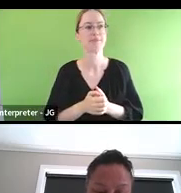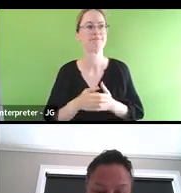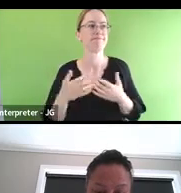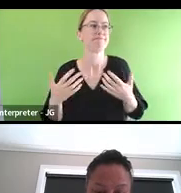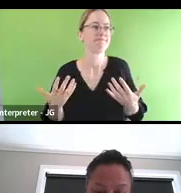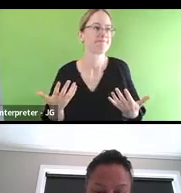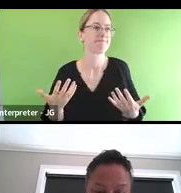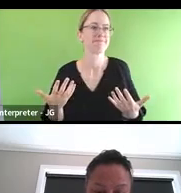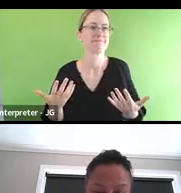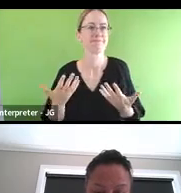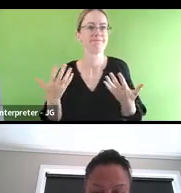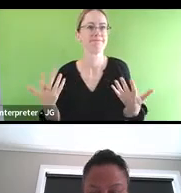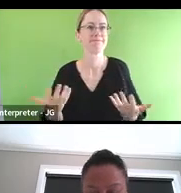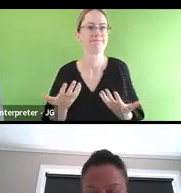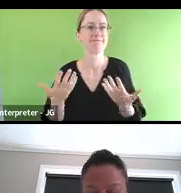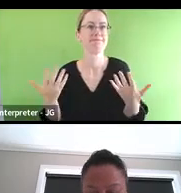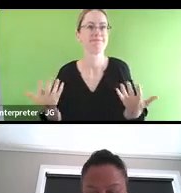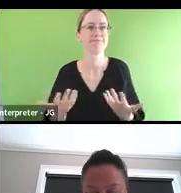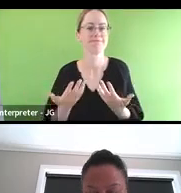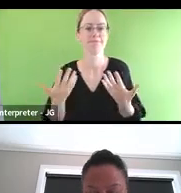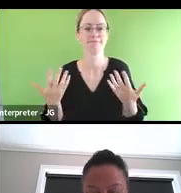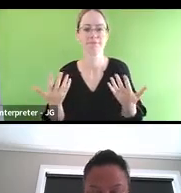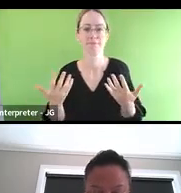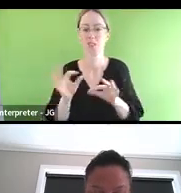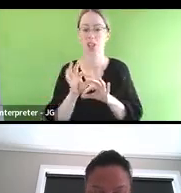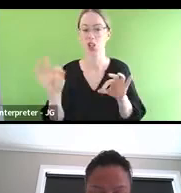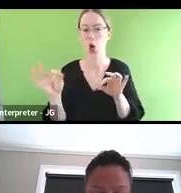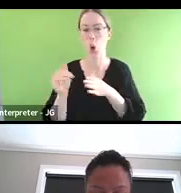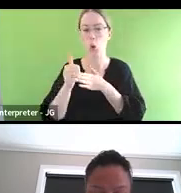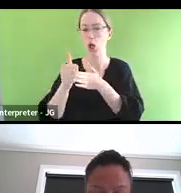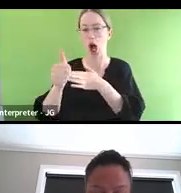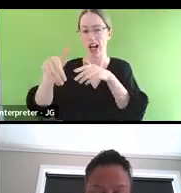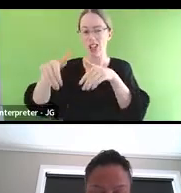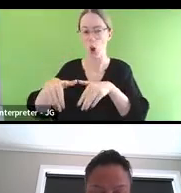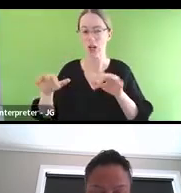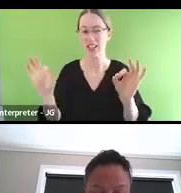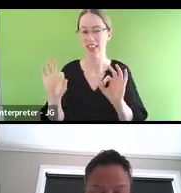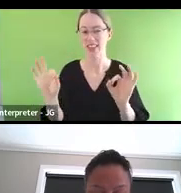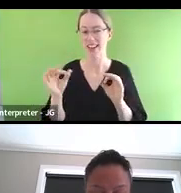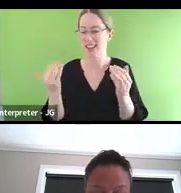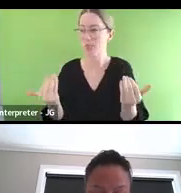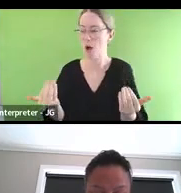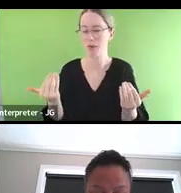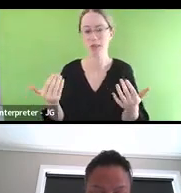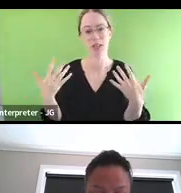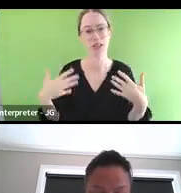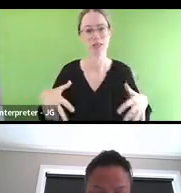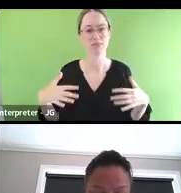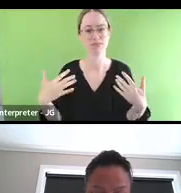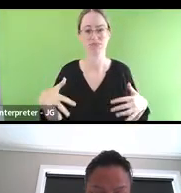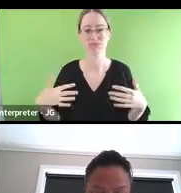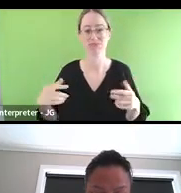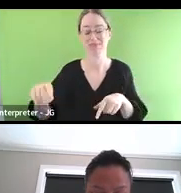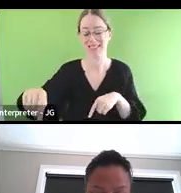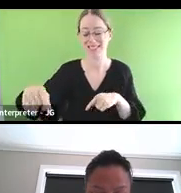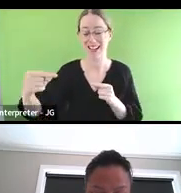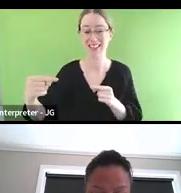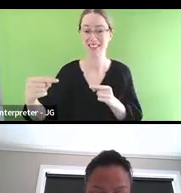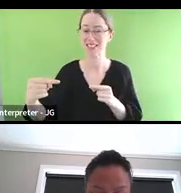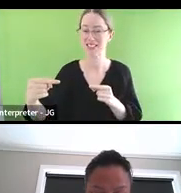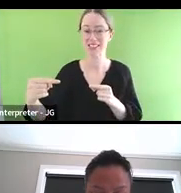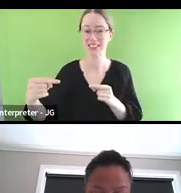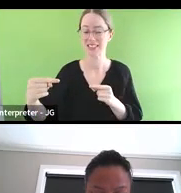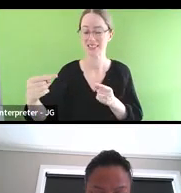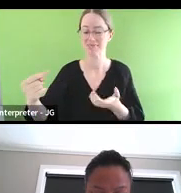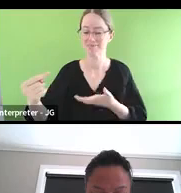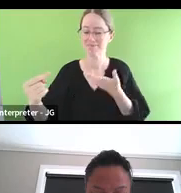Yeah, I haven't got a guide dog at the moment, and I'm finding that really challenging to